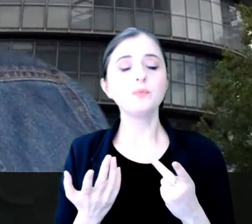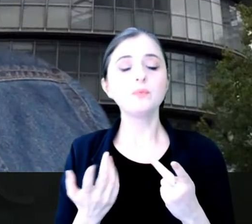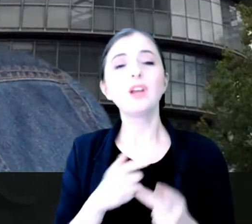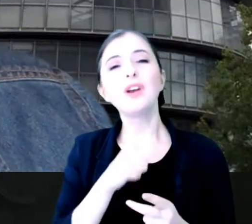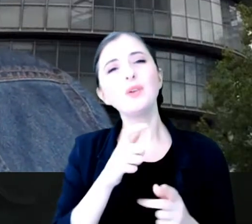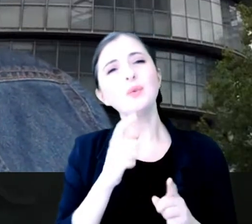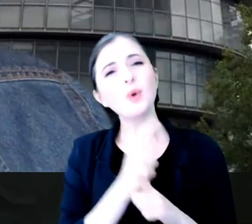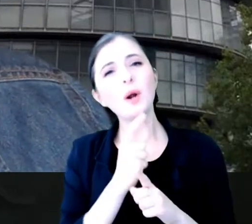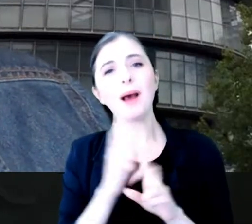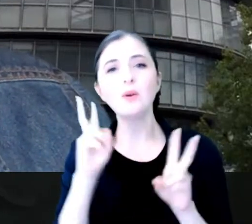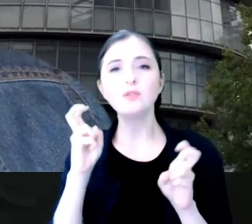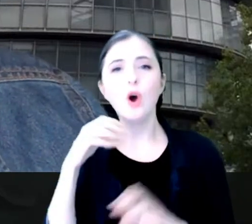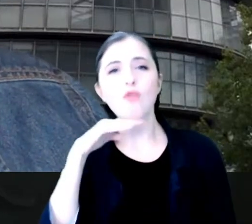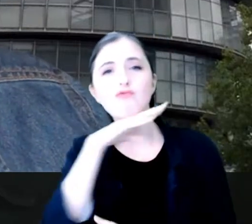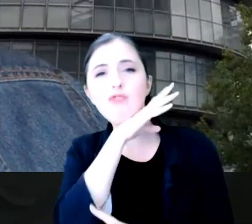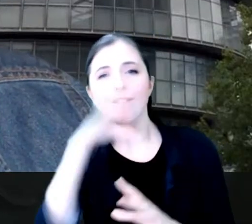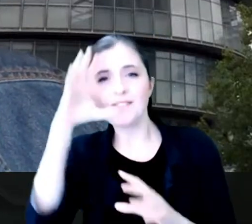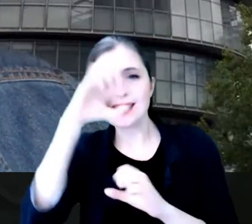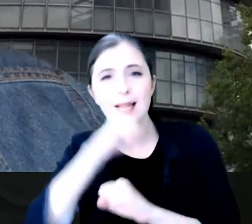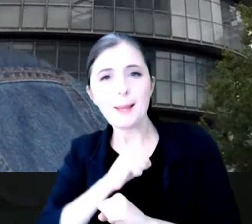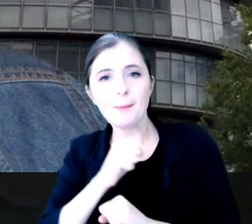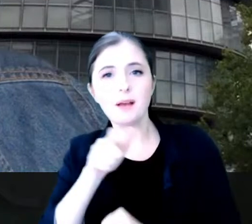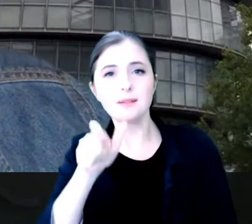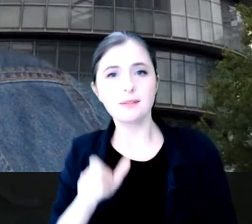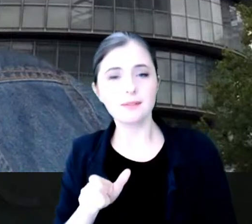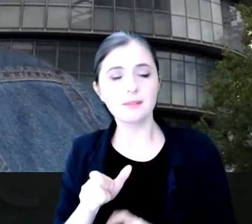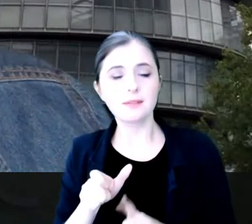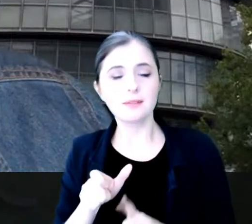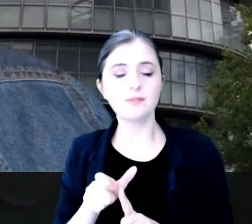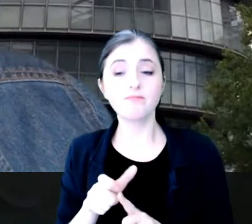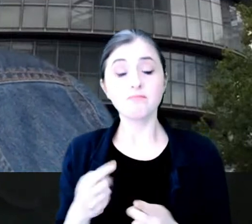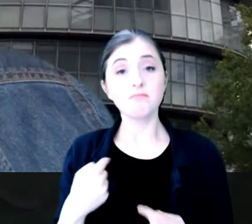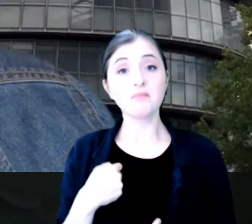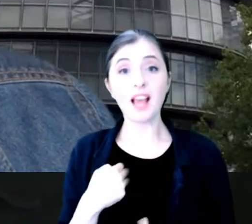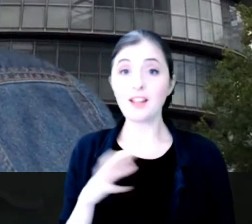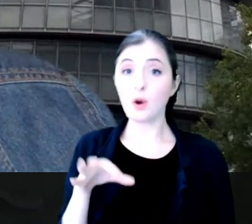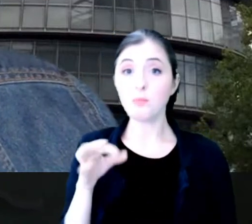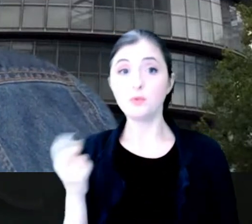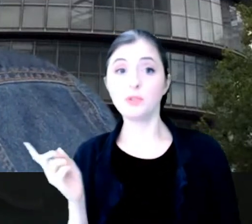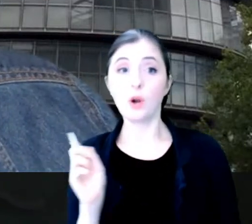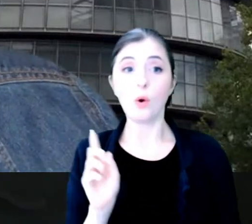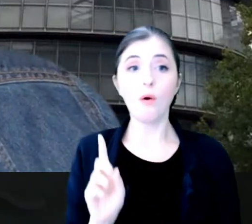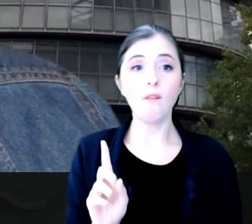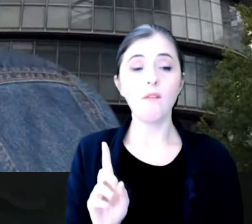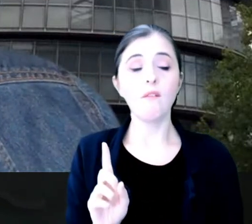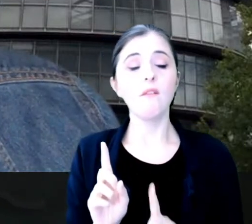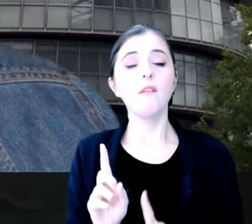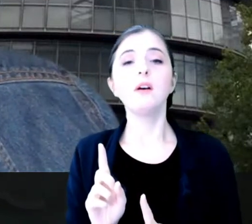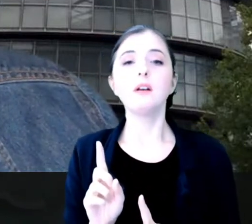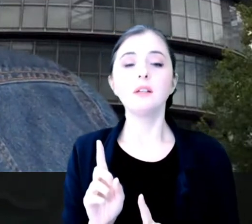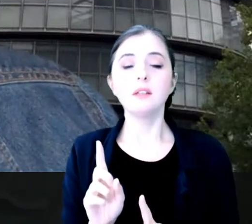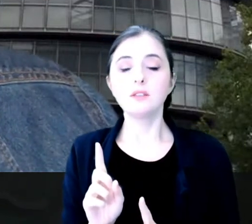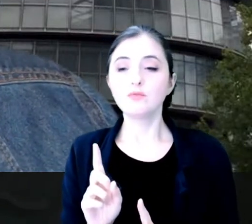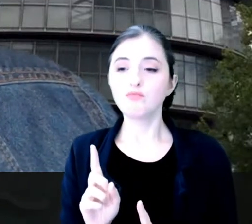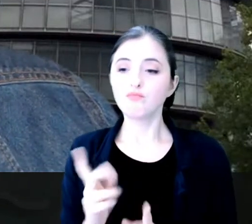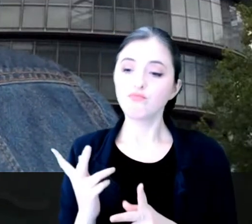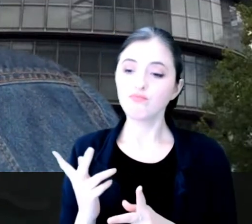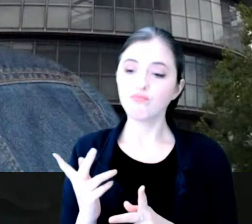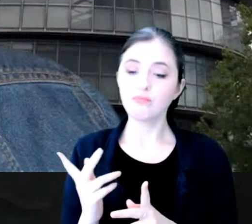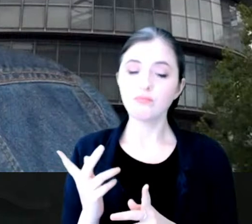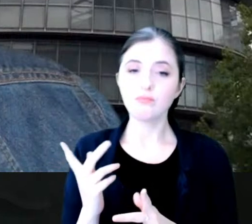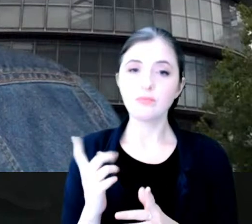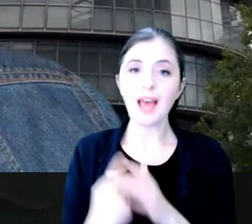sleepers? You know, I've had the opportunity to go out. I went out with Tom,